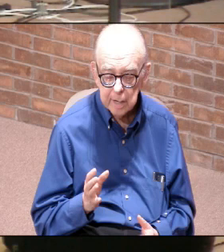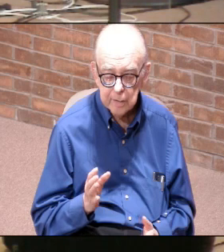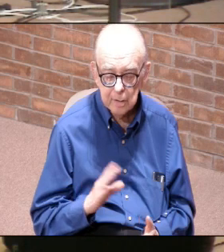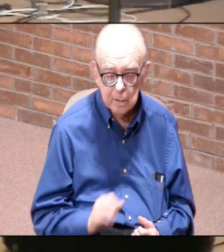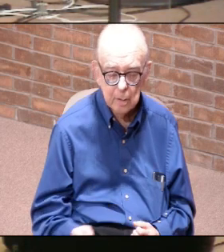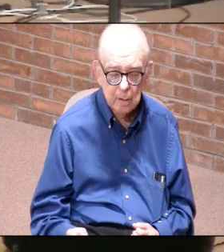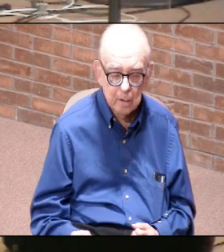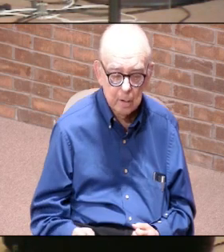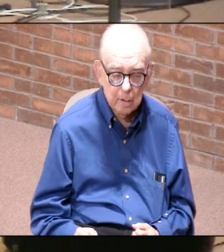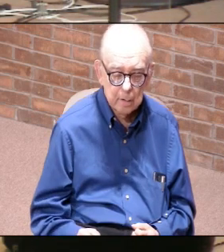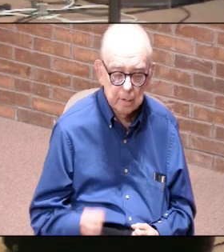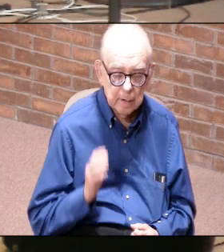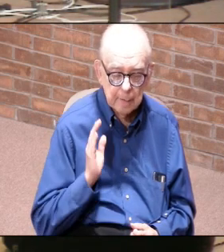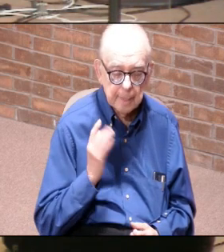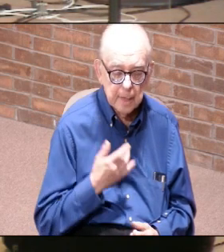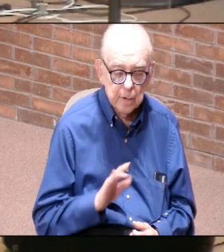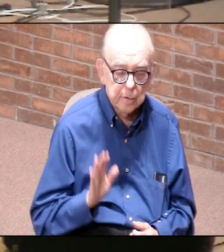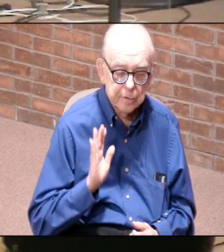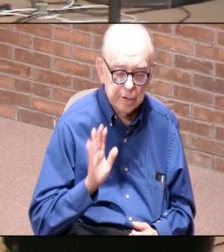It hurts his children.